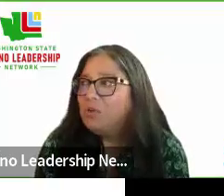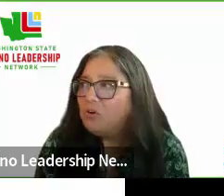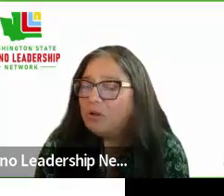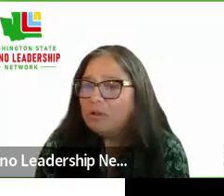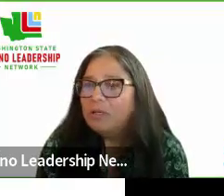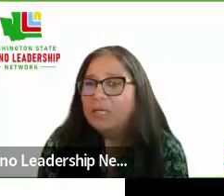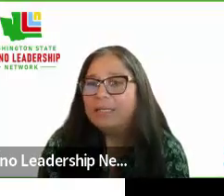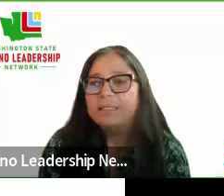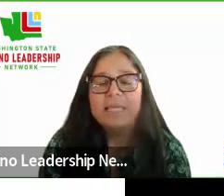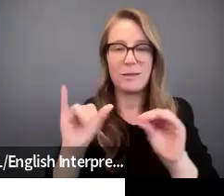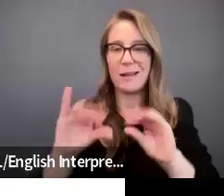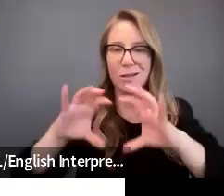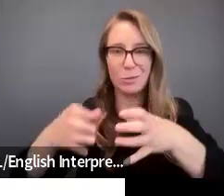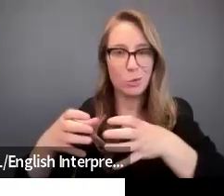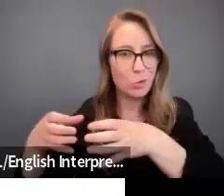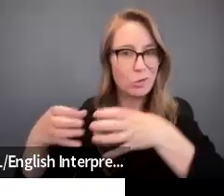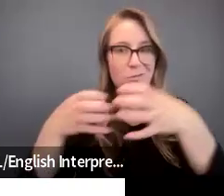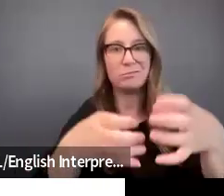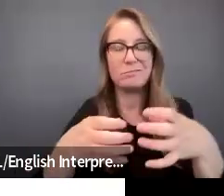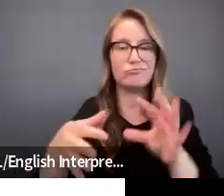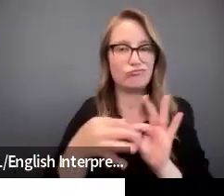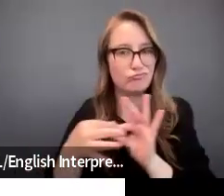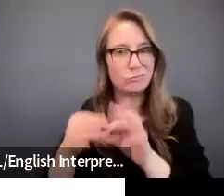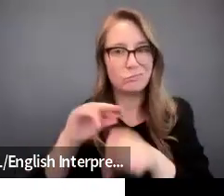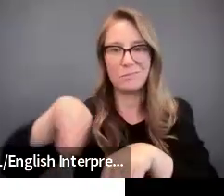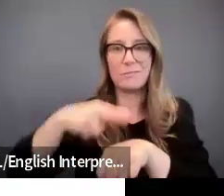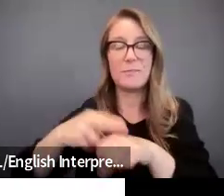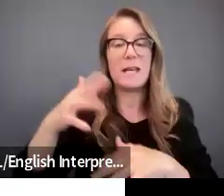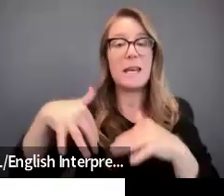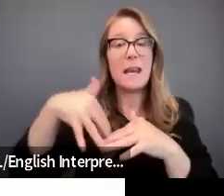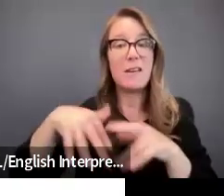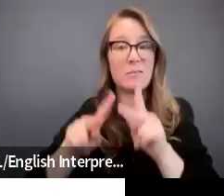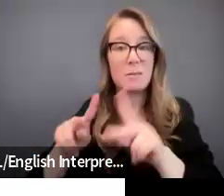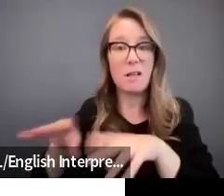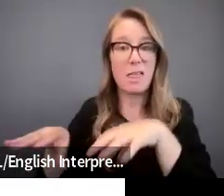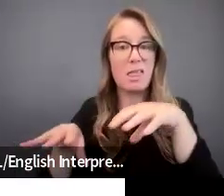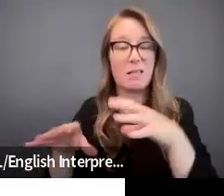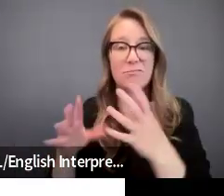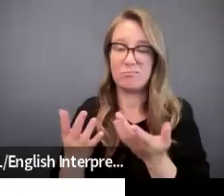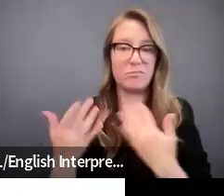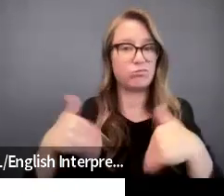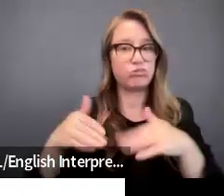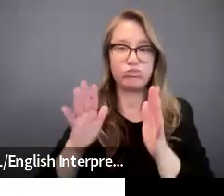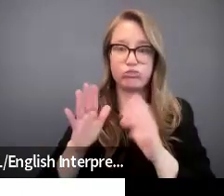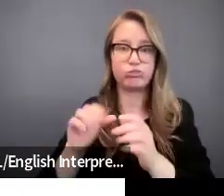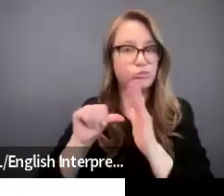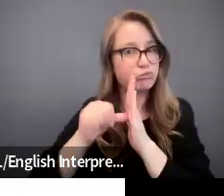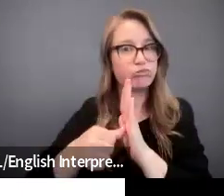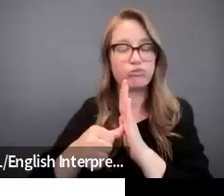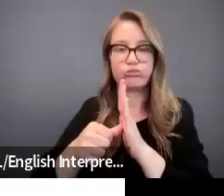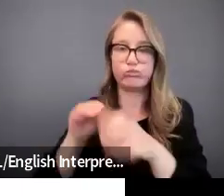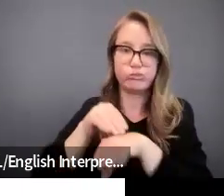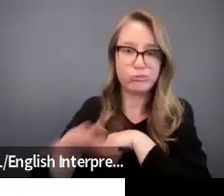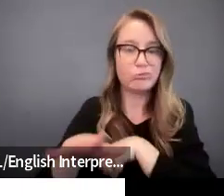Migration is communal and it's natural. Native peoples left an indelible imprint on the land with systems